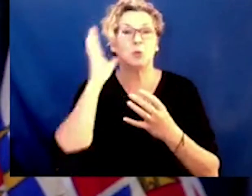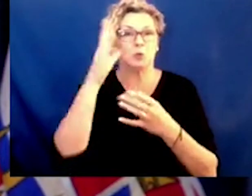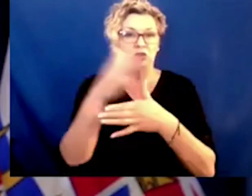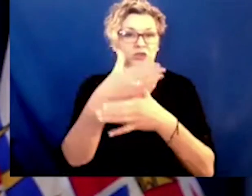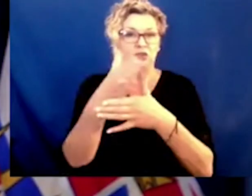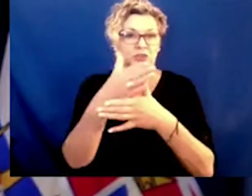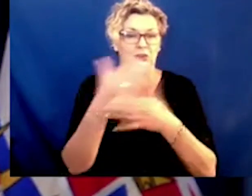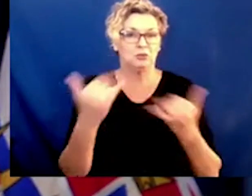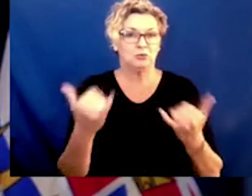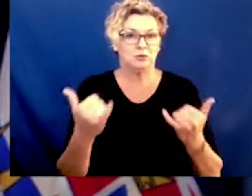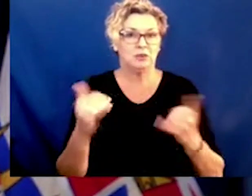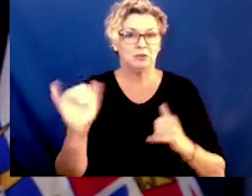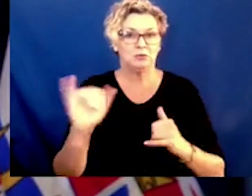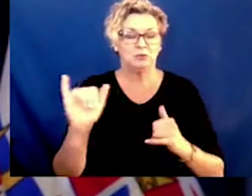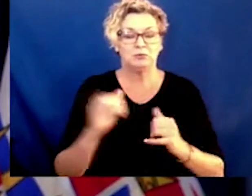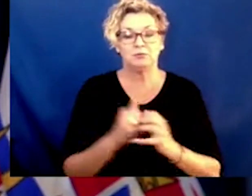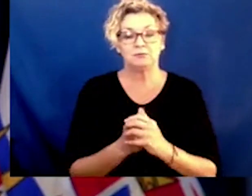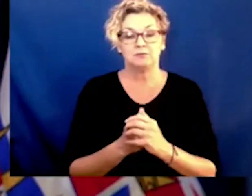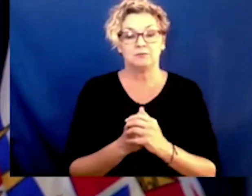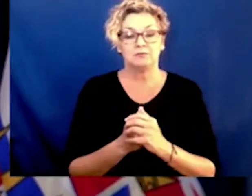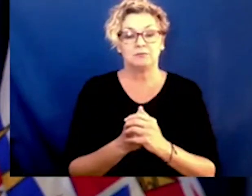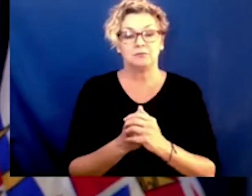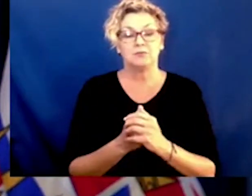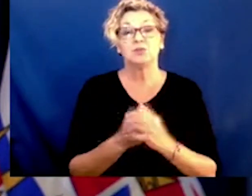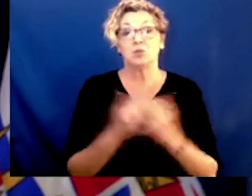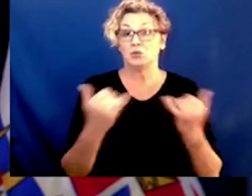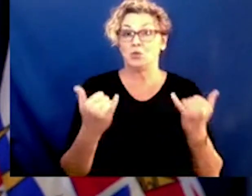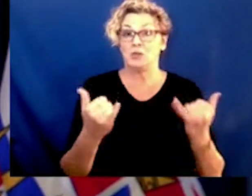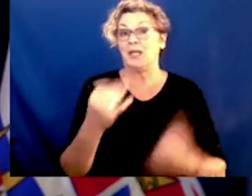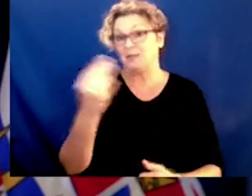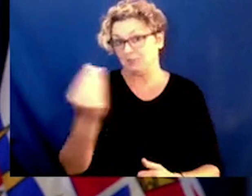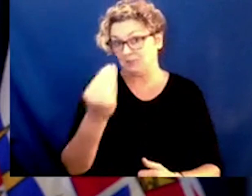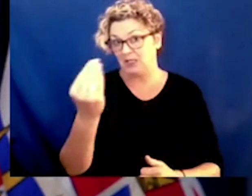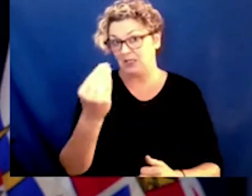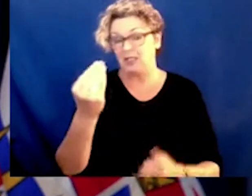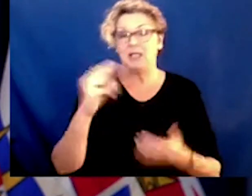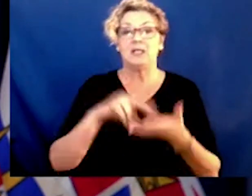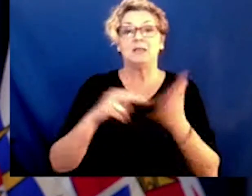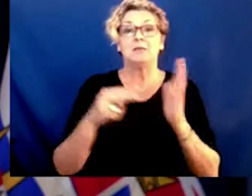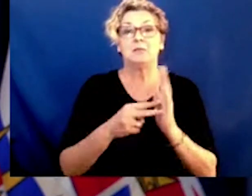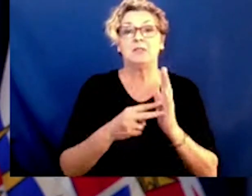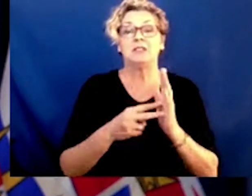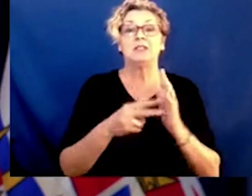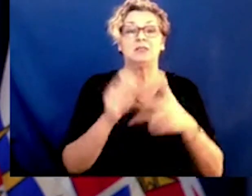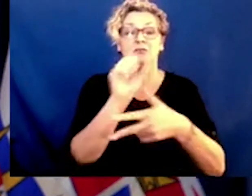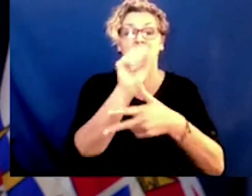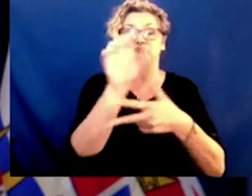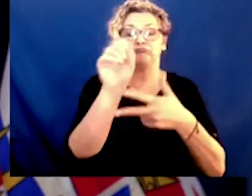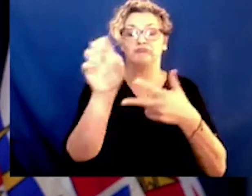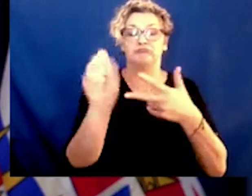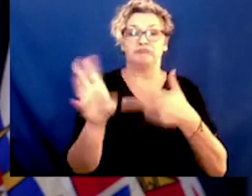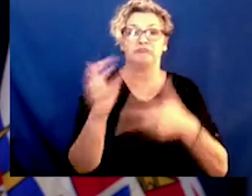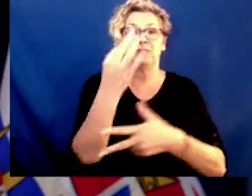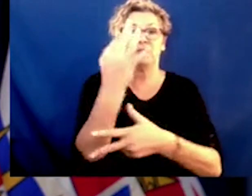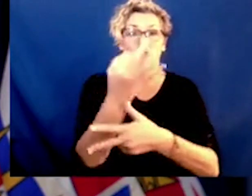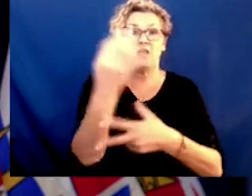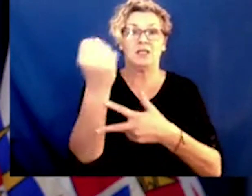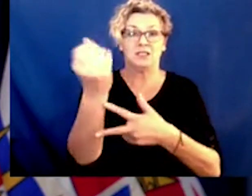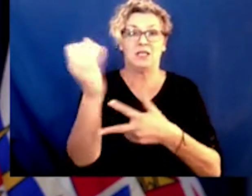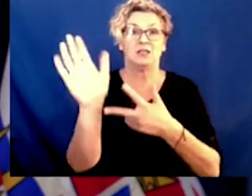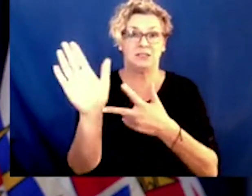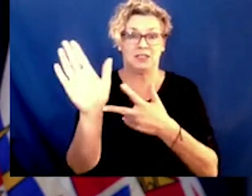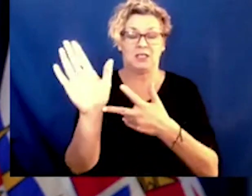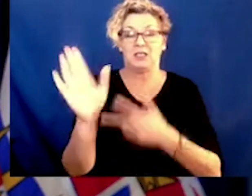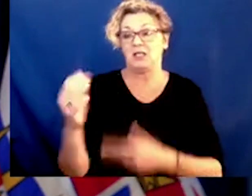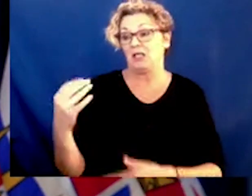So today I'm going to give our update, and I will also be presenting an update on some of the epidemiology and